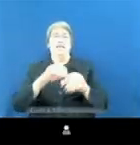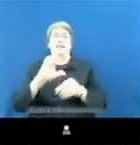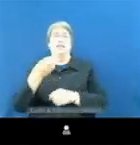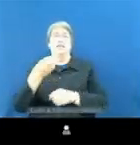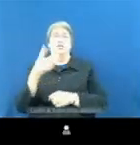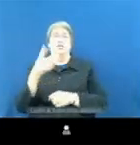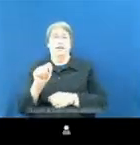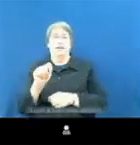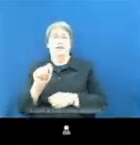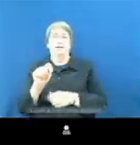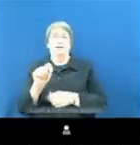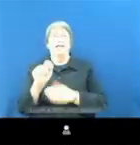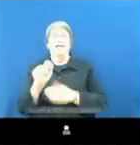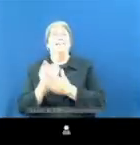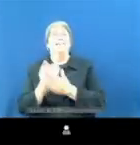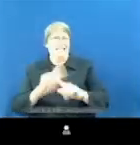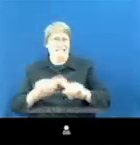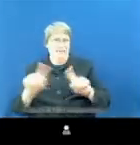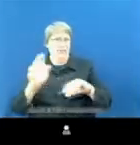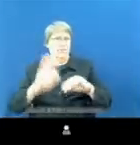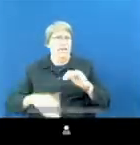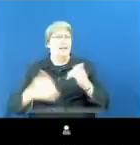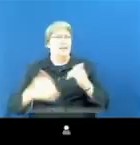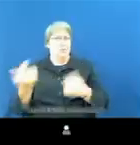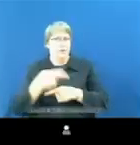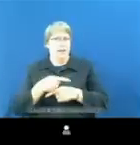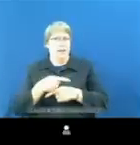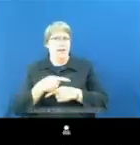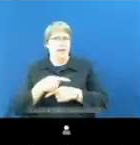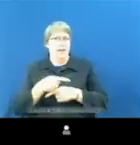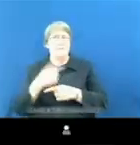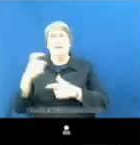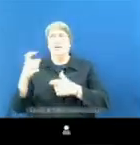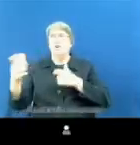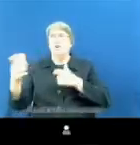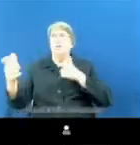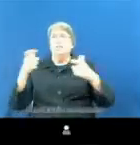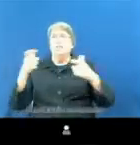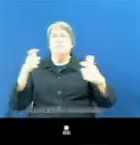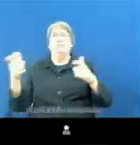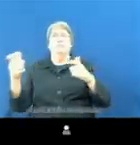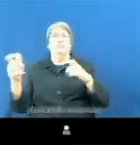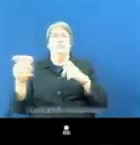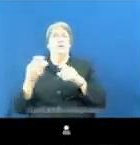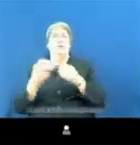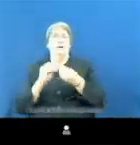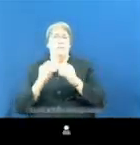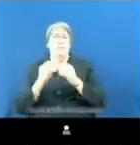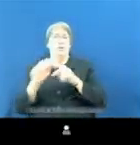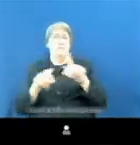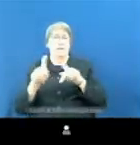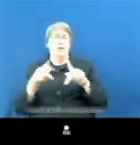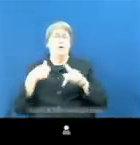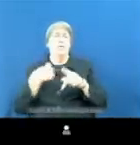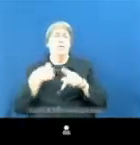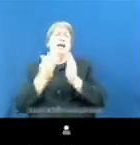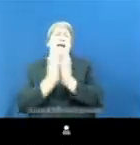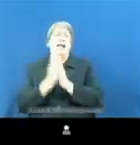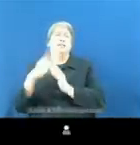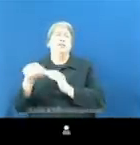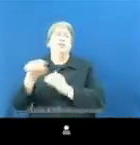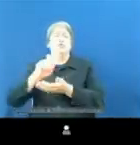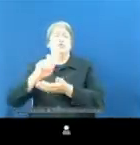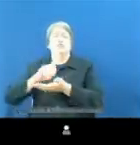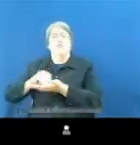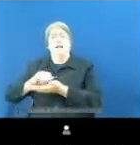have a change from earlier today. With such a large audience, we are asking you to write down your questions there at home